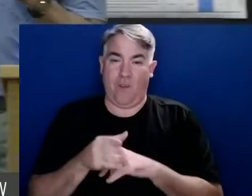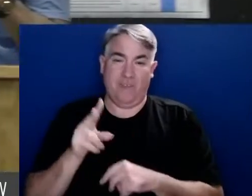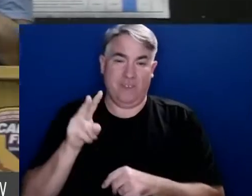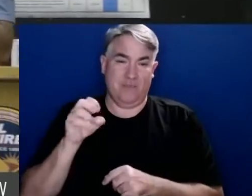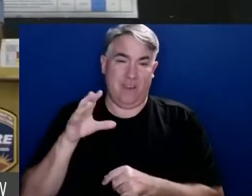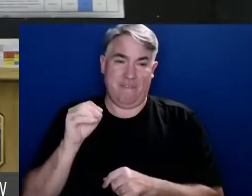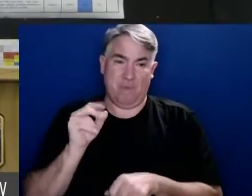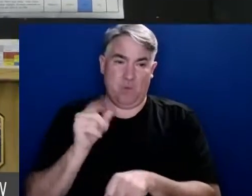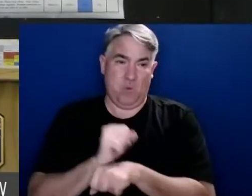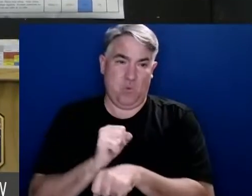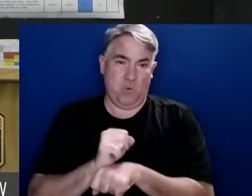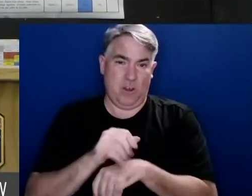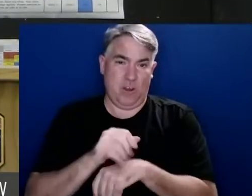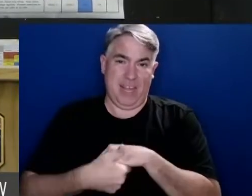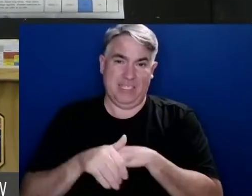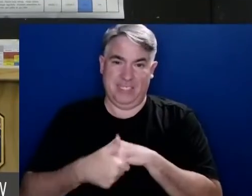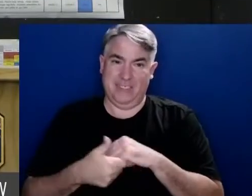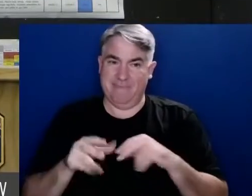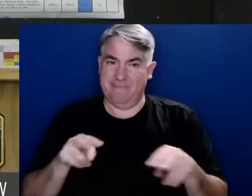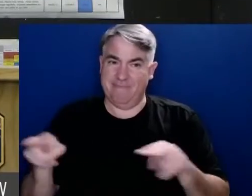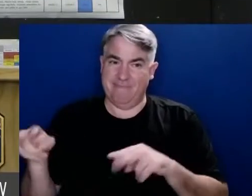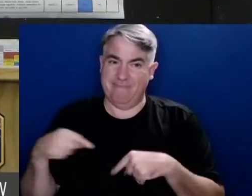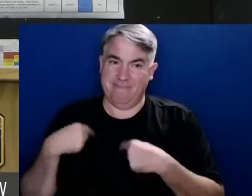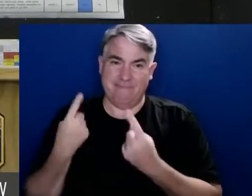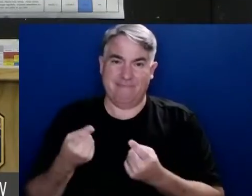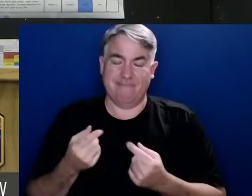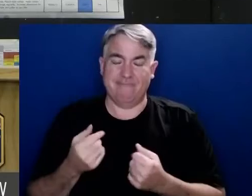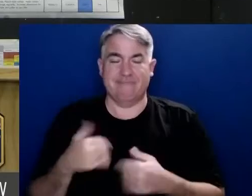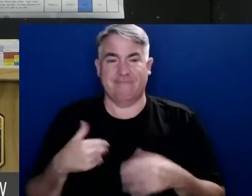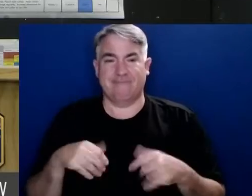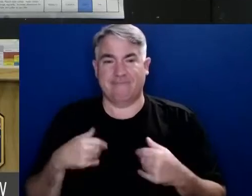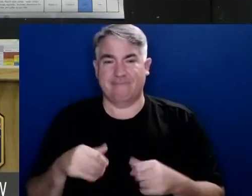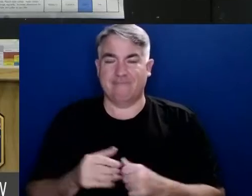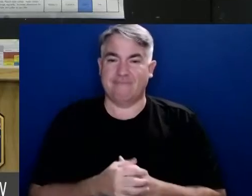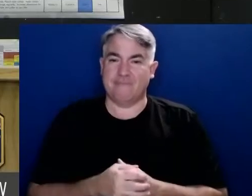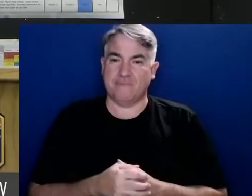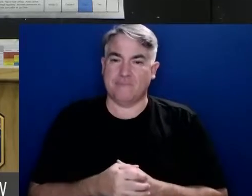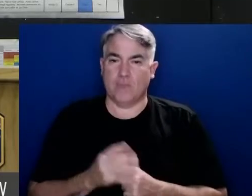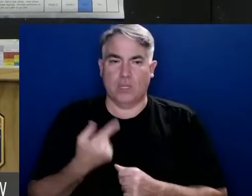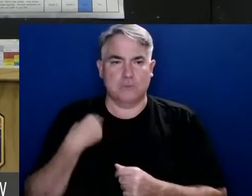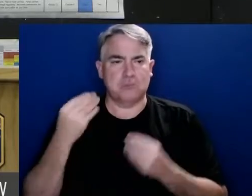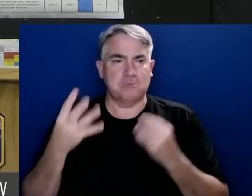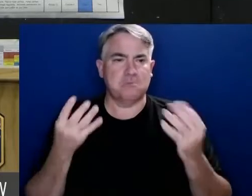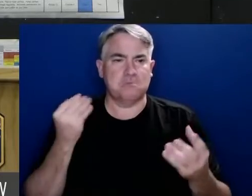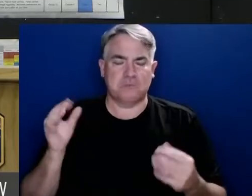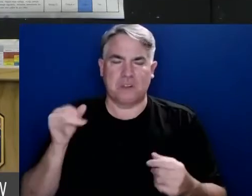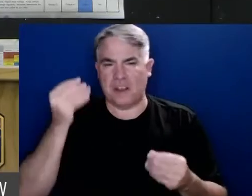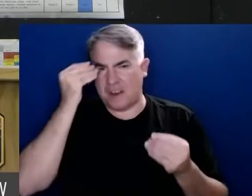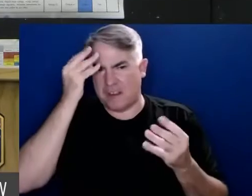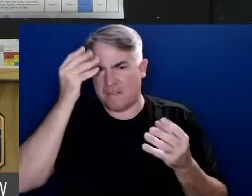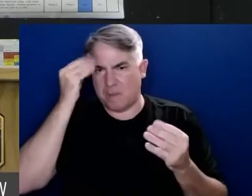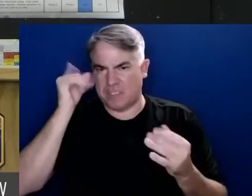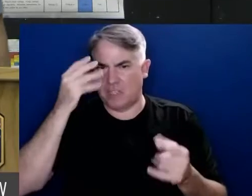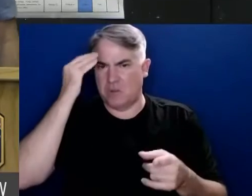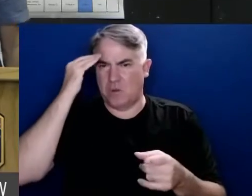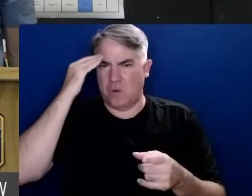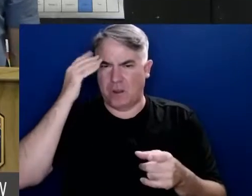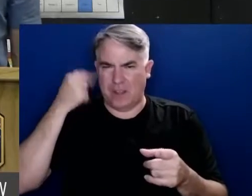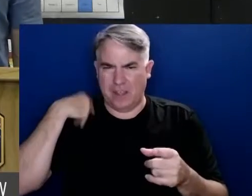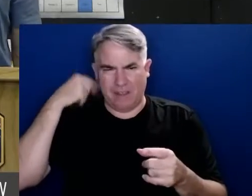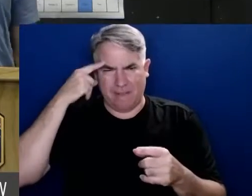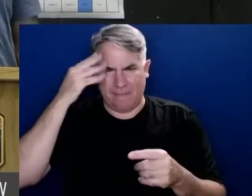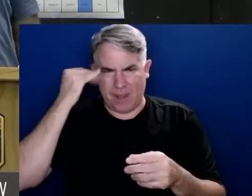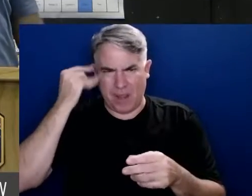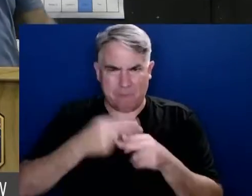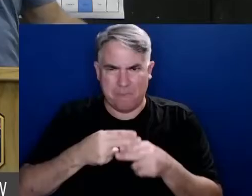and that's one thing I wanted to point out tonight, that sometimes I fail to mention that how large that night shift is and